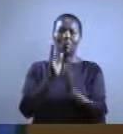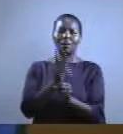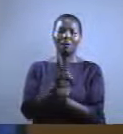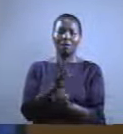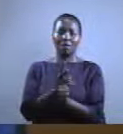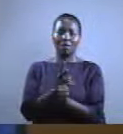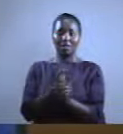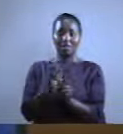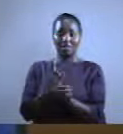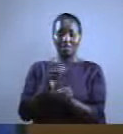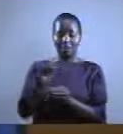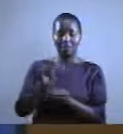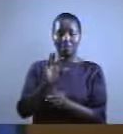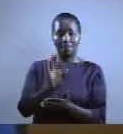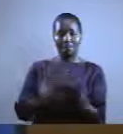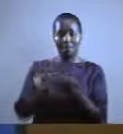the